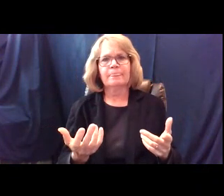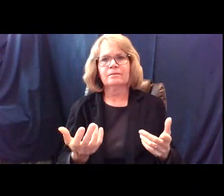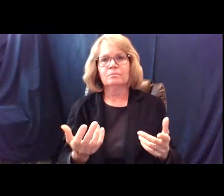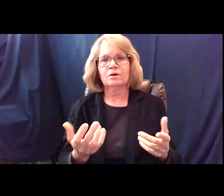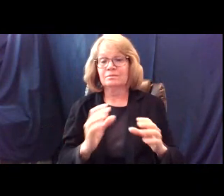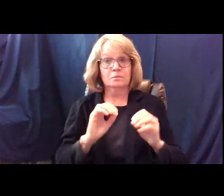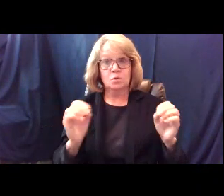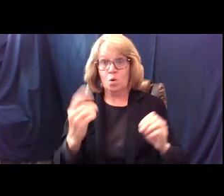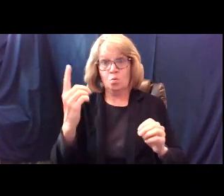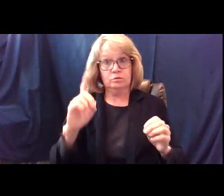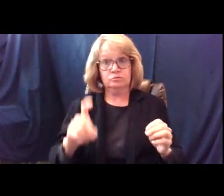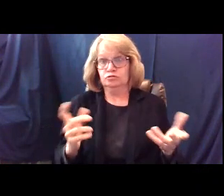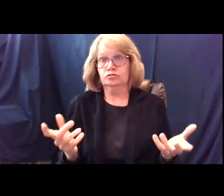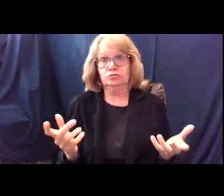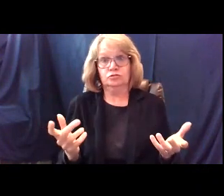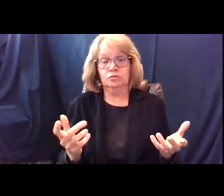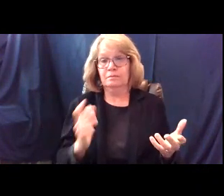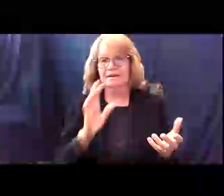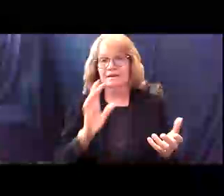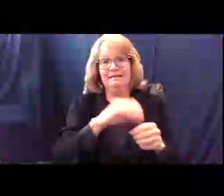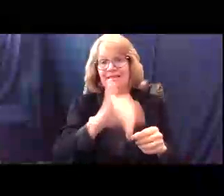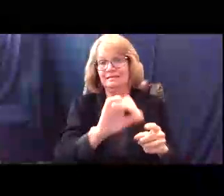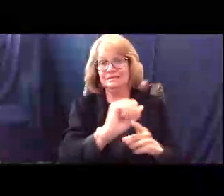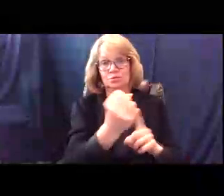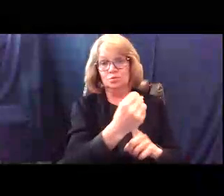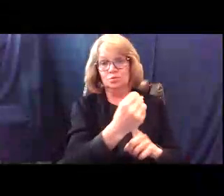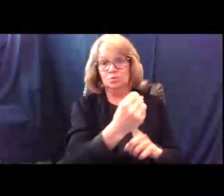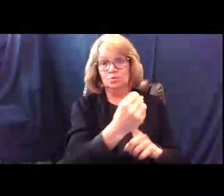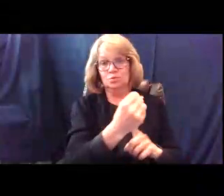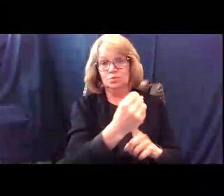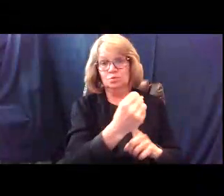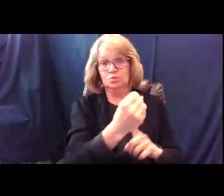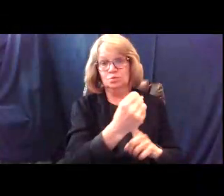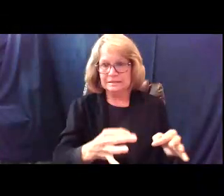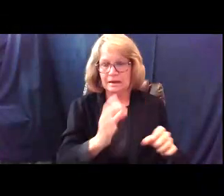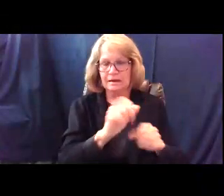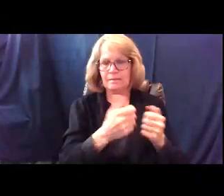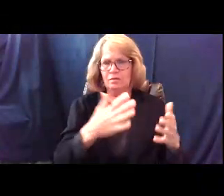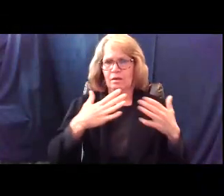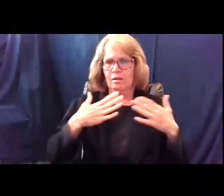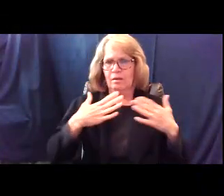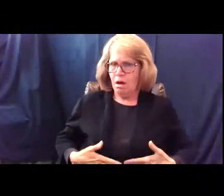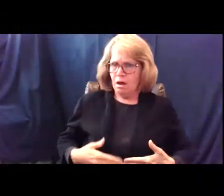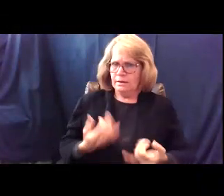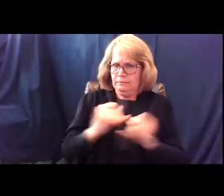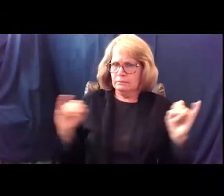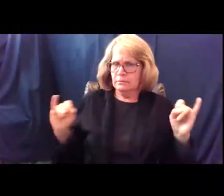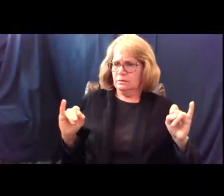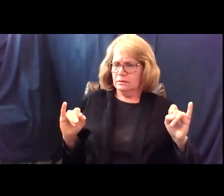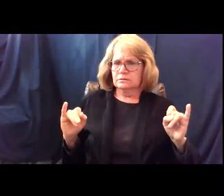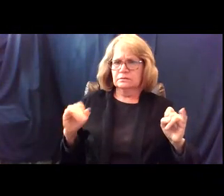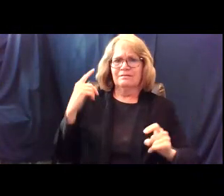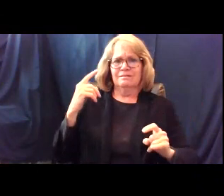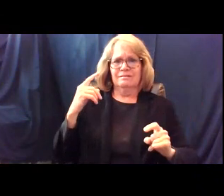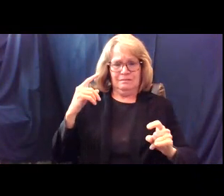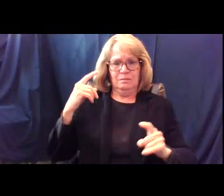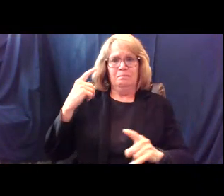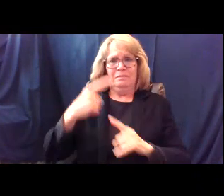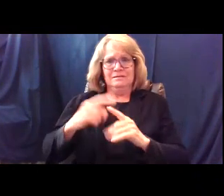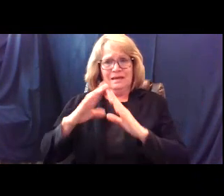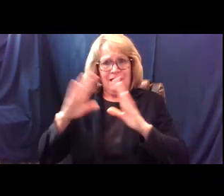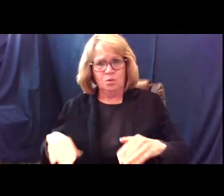should be in a situation where they're forced to make a decision about their bodily autonomy and their housing stability for